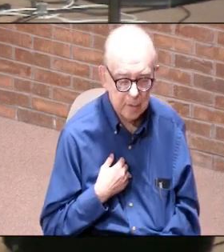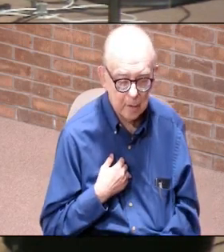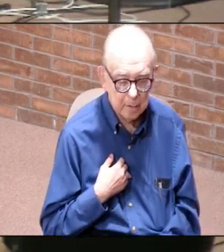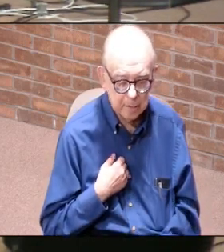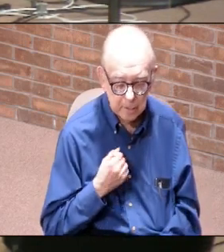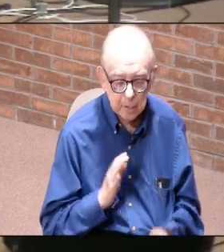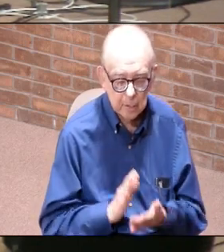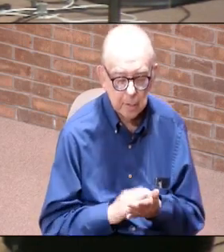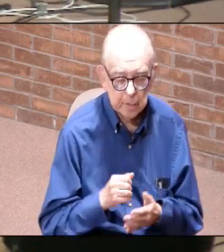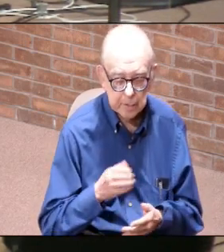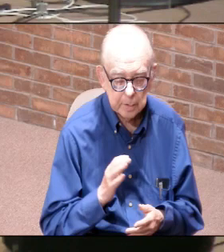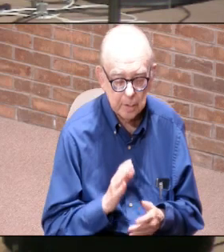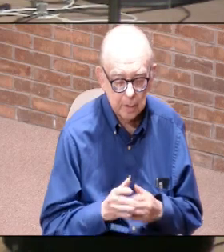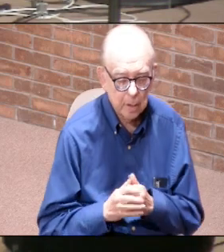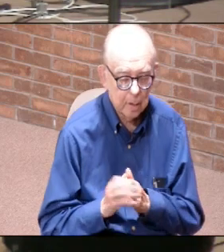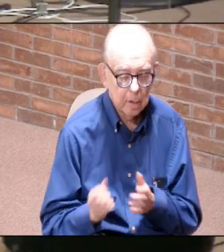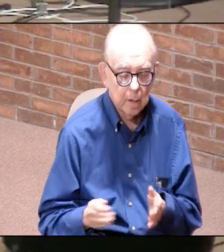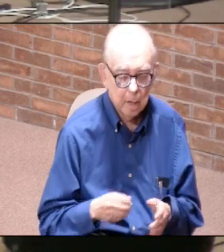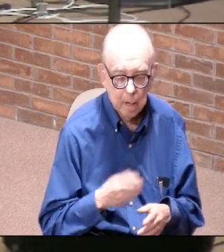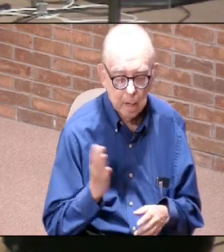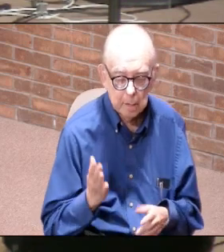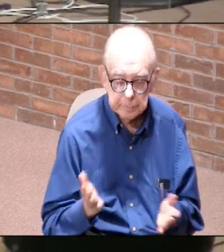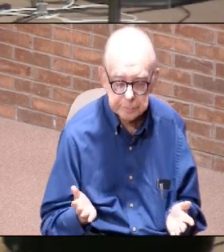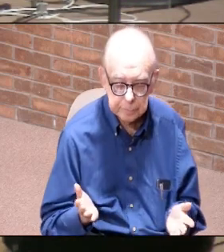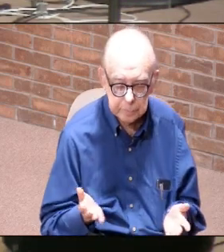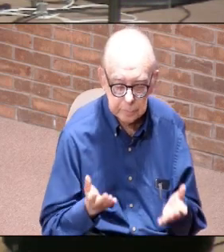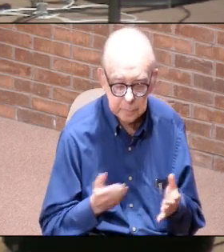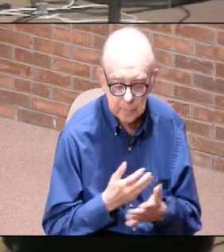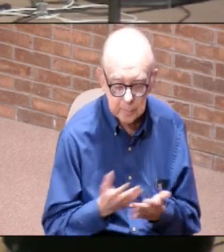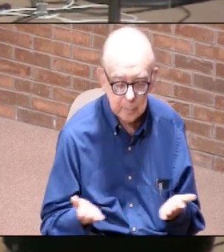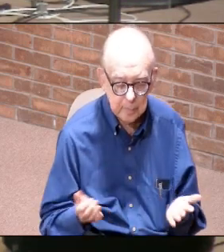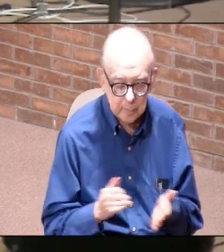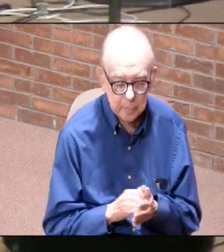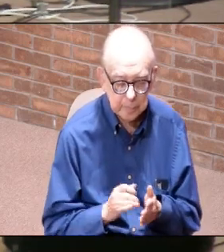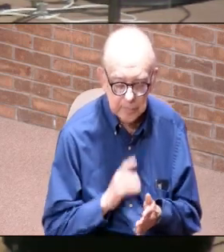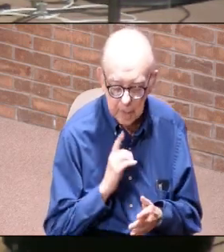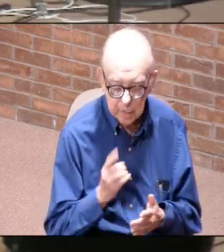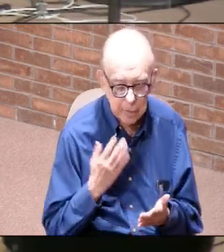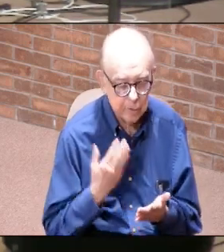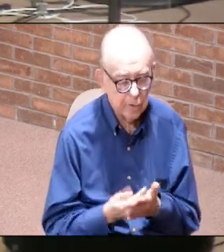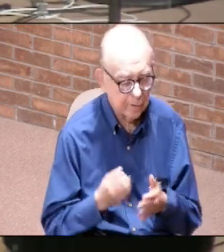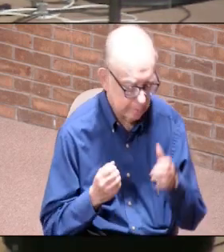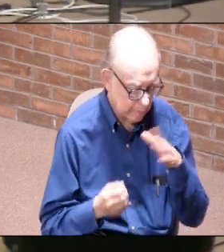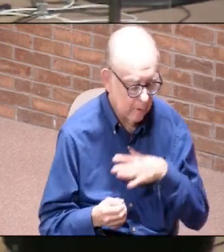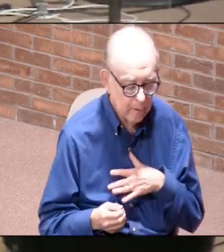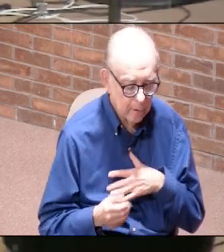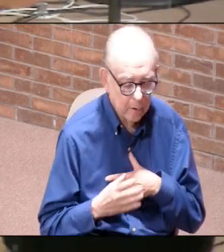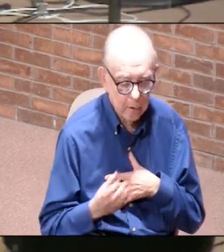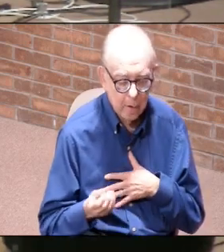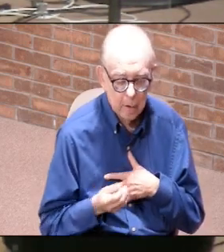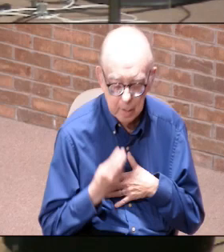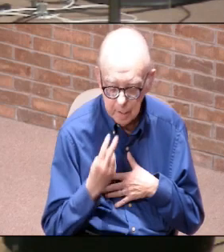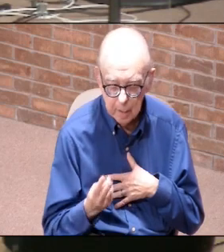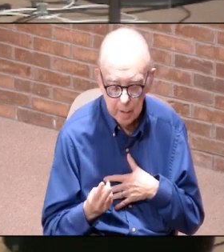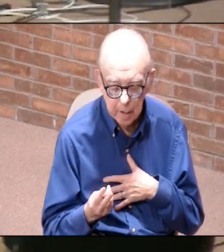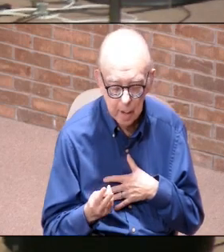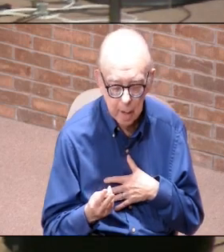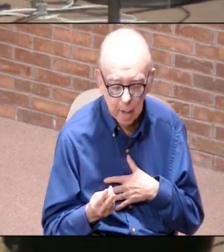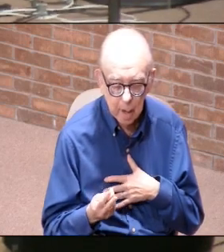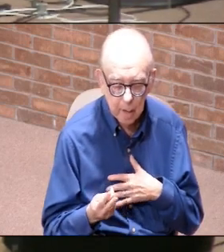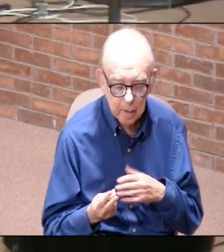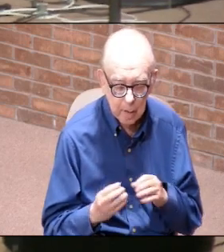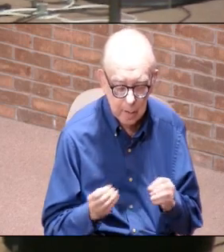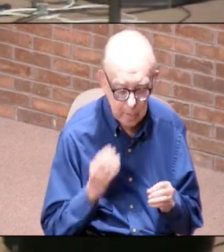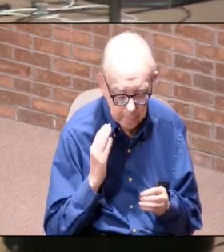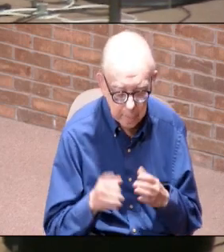I just want to praise God, and I want to worship him, and I want to shout, and I want everybody to think that I'm such a good guy and a good person. And I don't want to see them